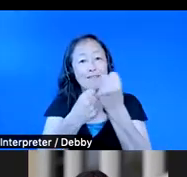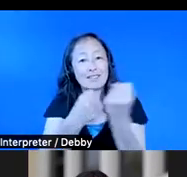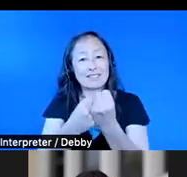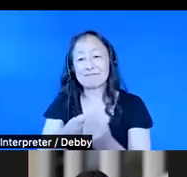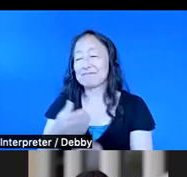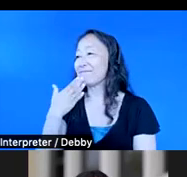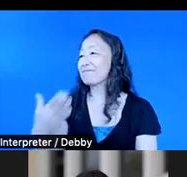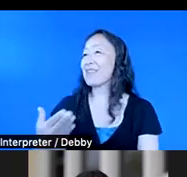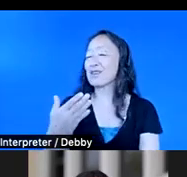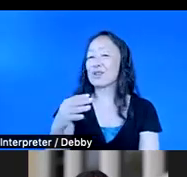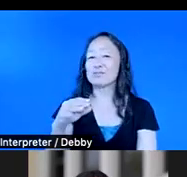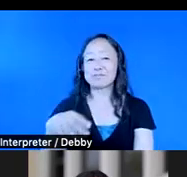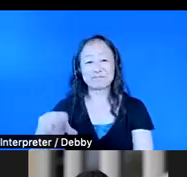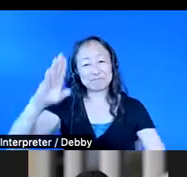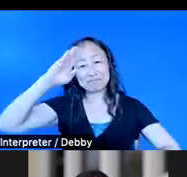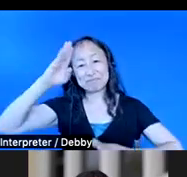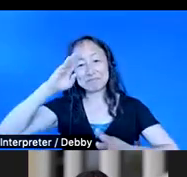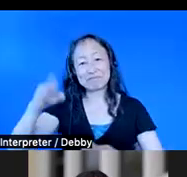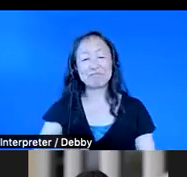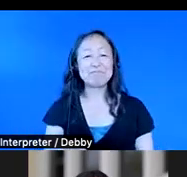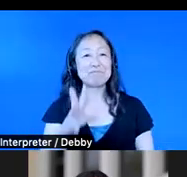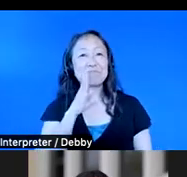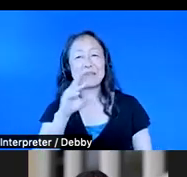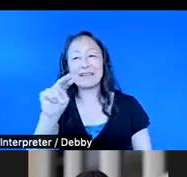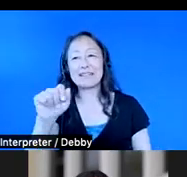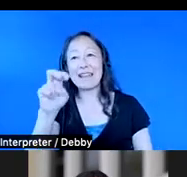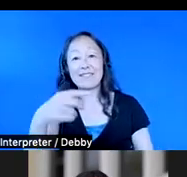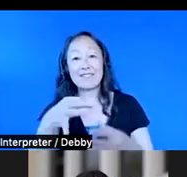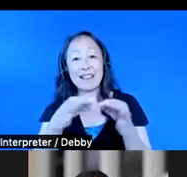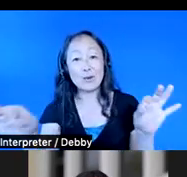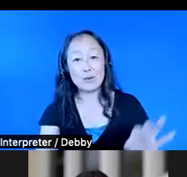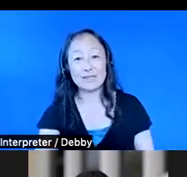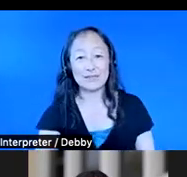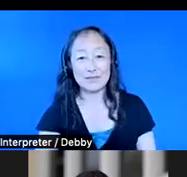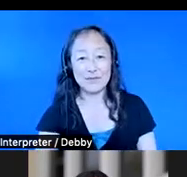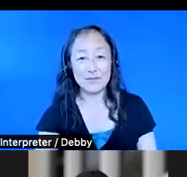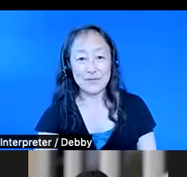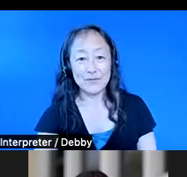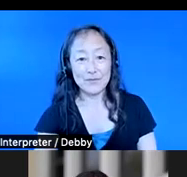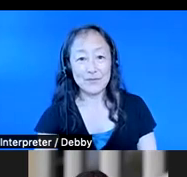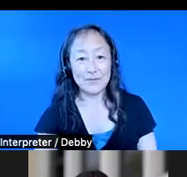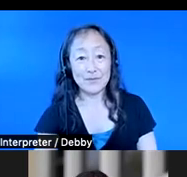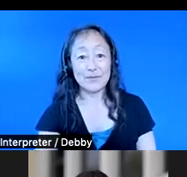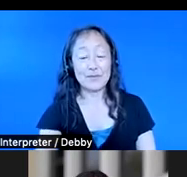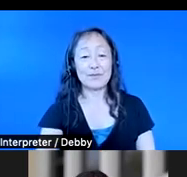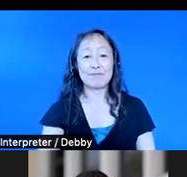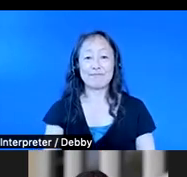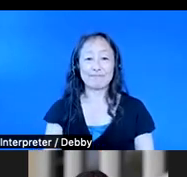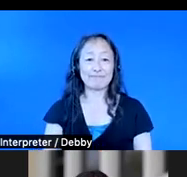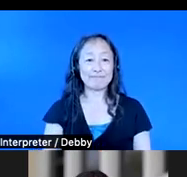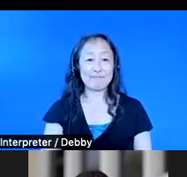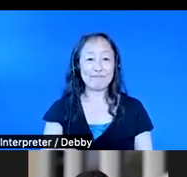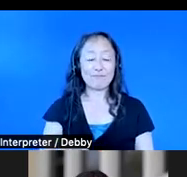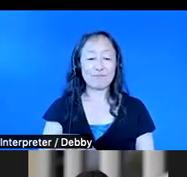Bonjour, everyone. Mani du Vaneshi Queen, Dijanakas, Migasin Dame, Gawa Babagana Kag